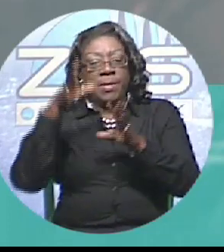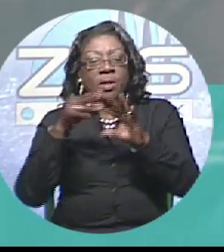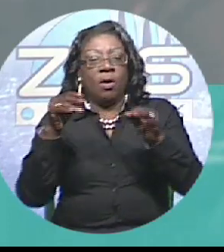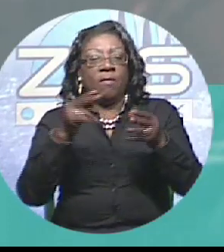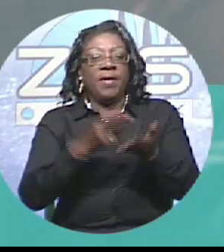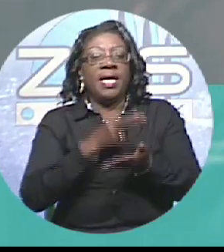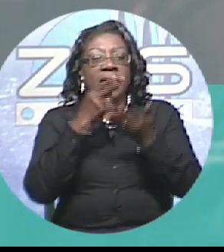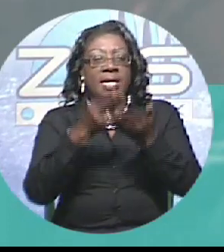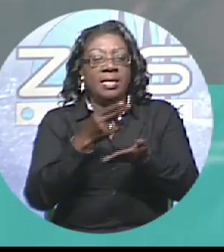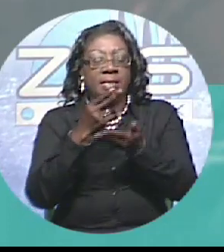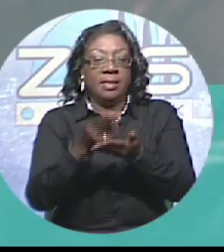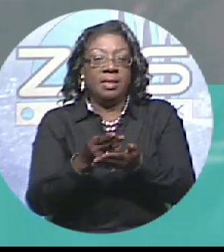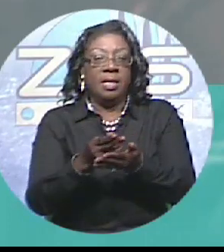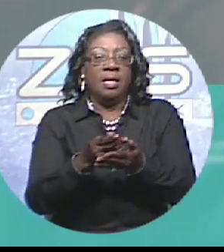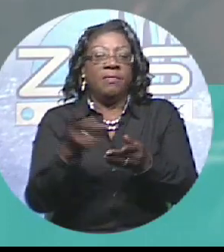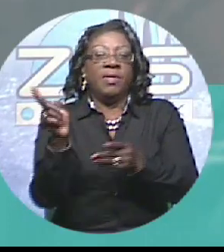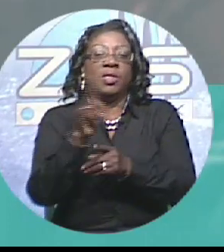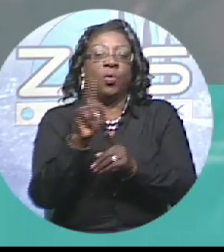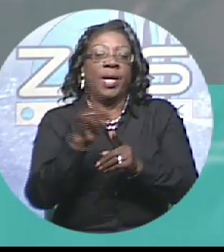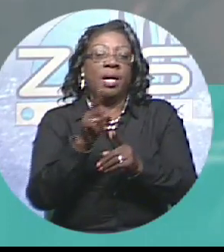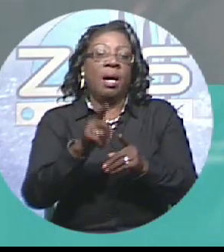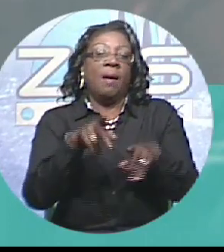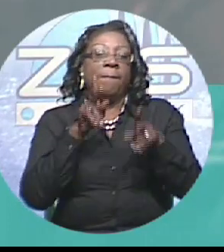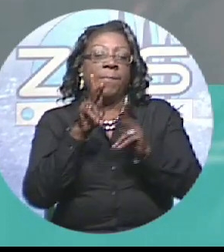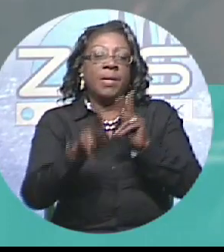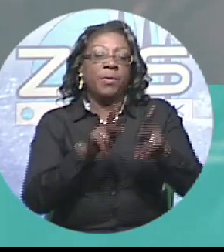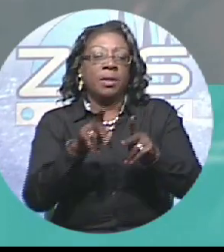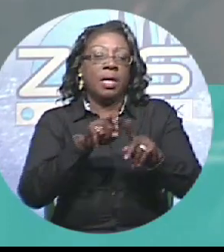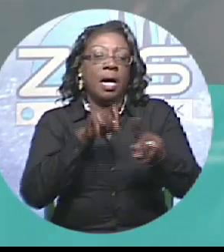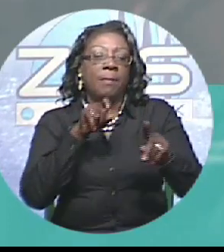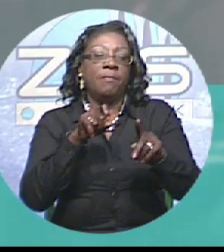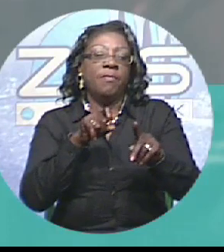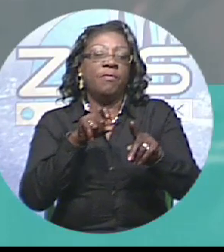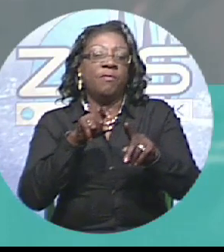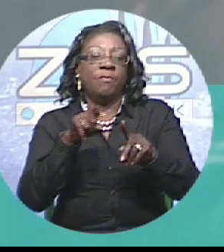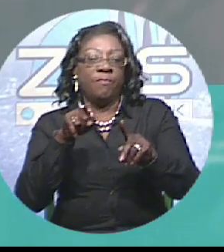north of Haiti from which refugees come to the Bahamas, or migrants, that is,